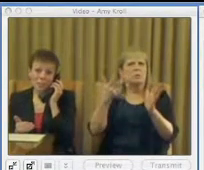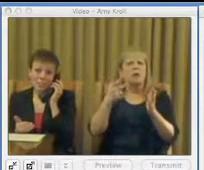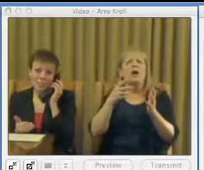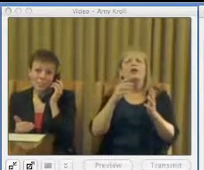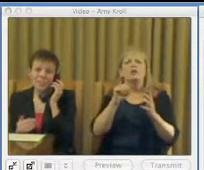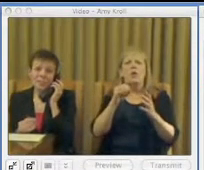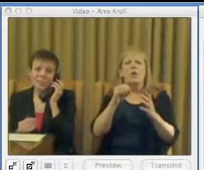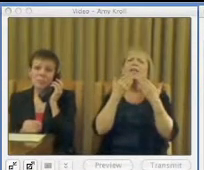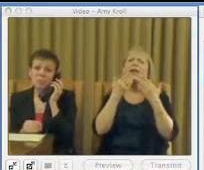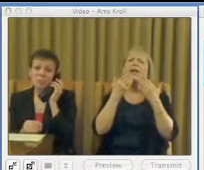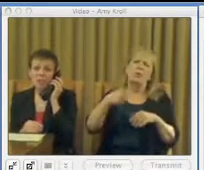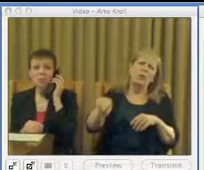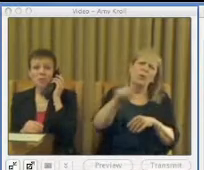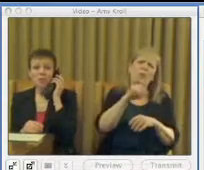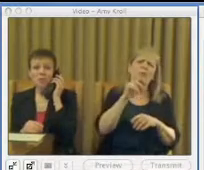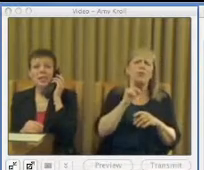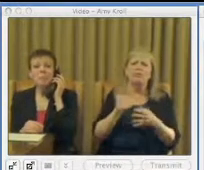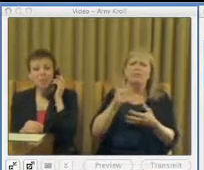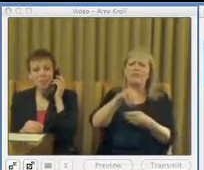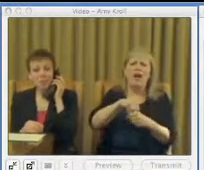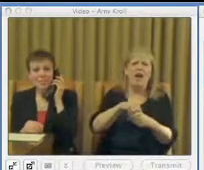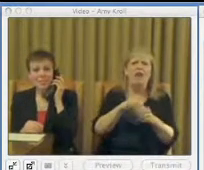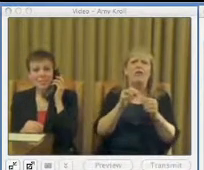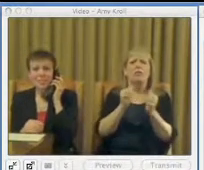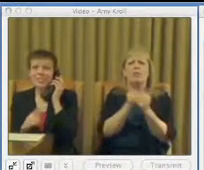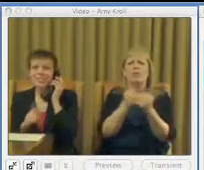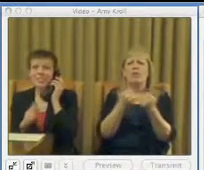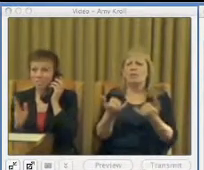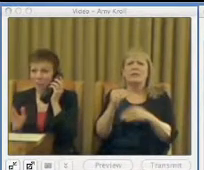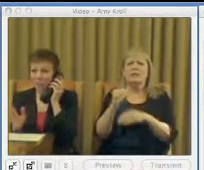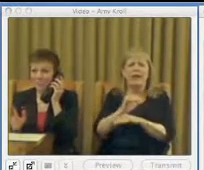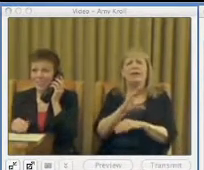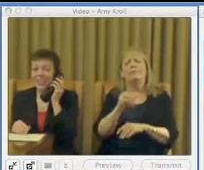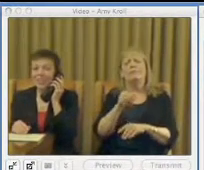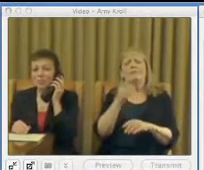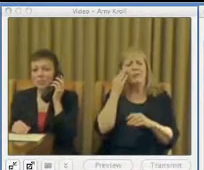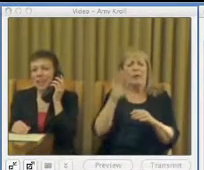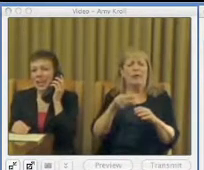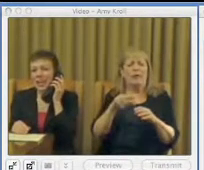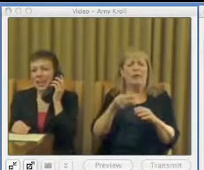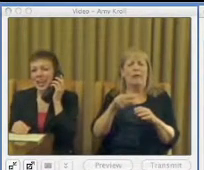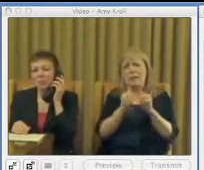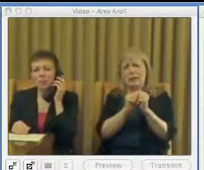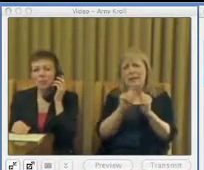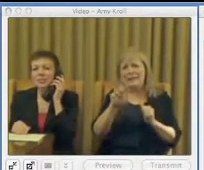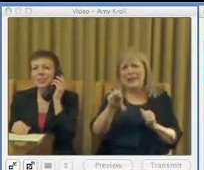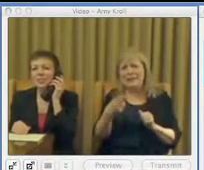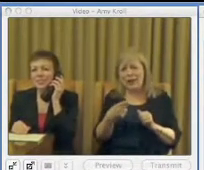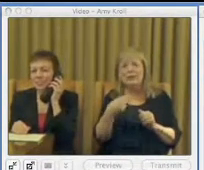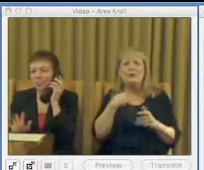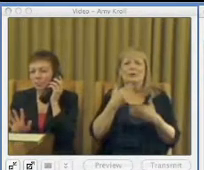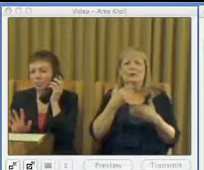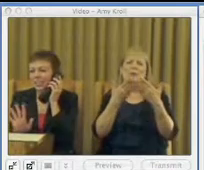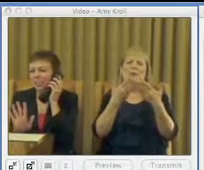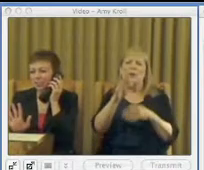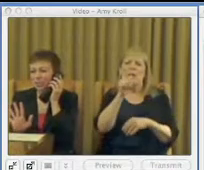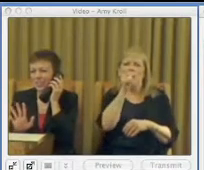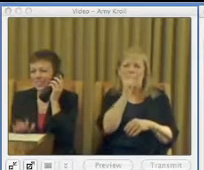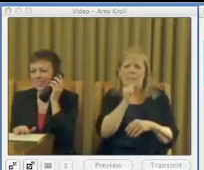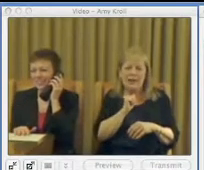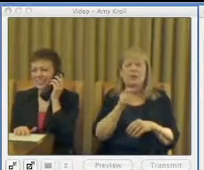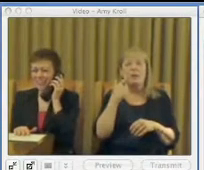And so thank you to all of you for joining us this evening. We appreciate your patience with technology in order to access what